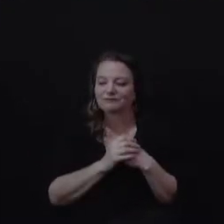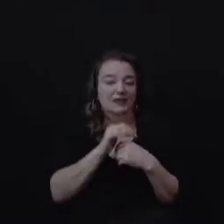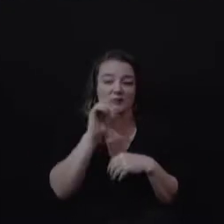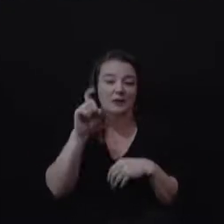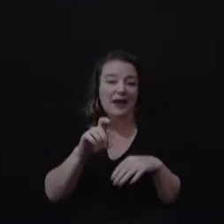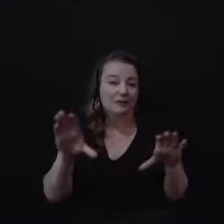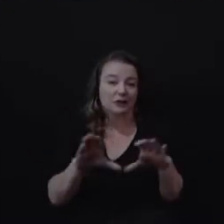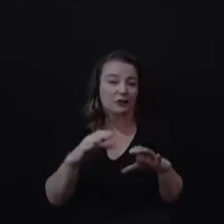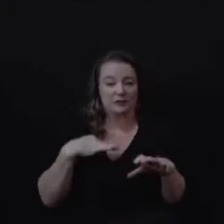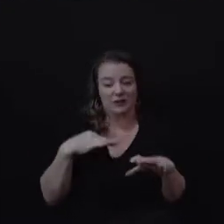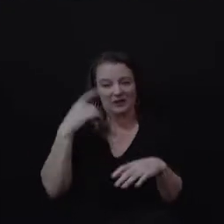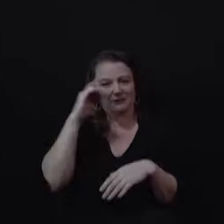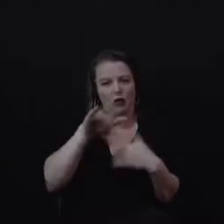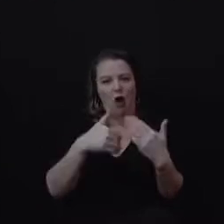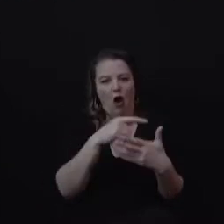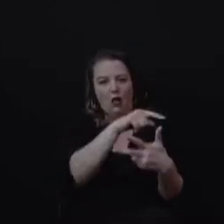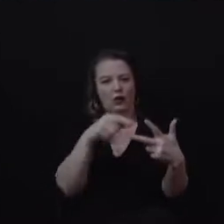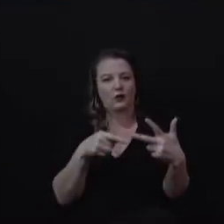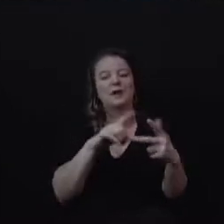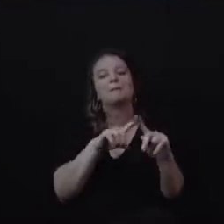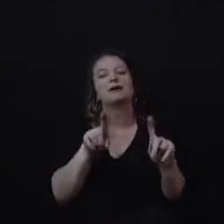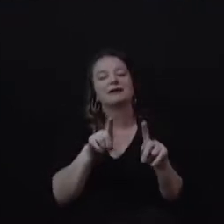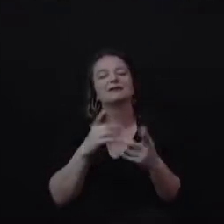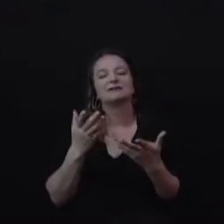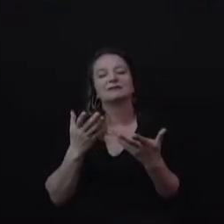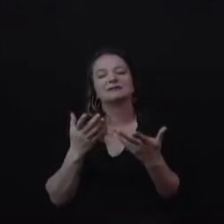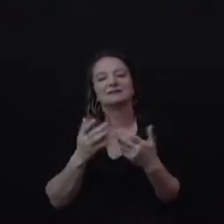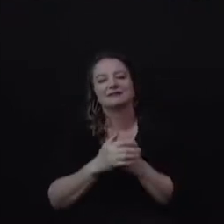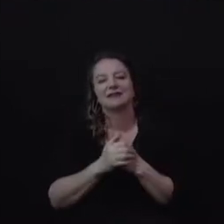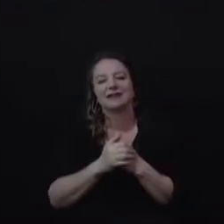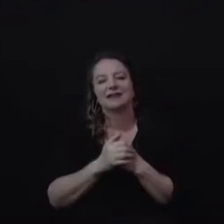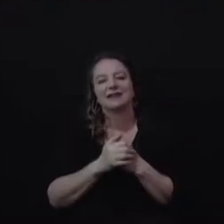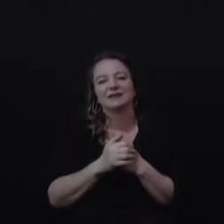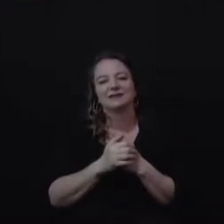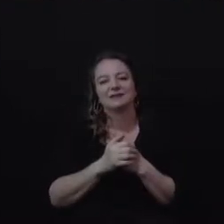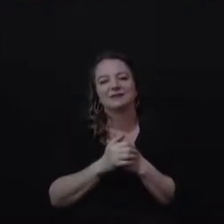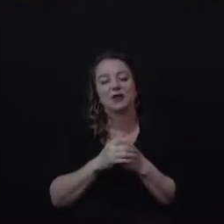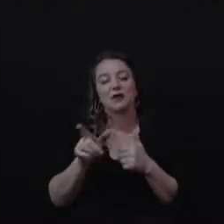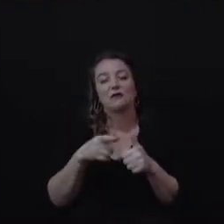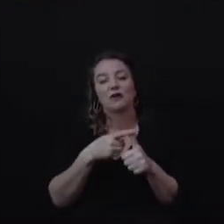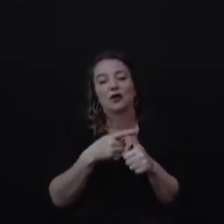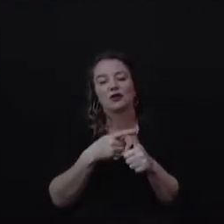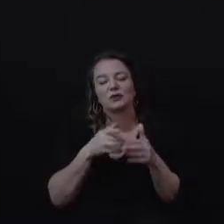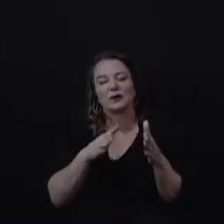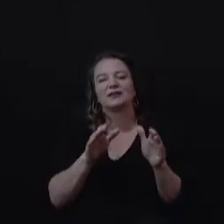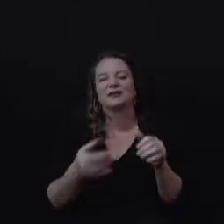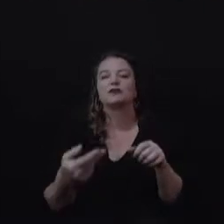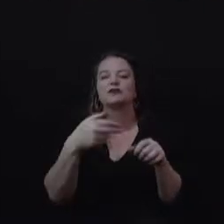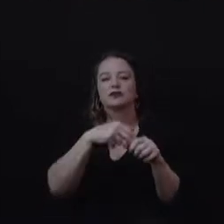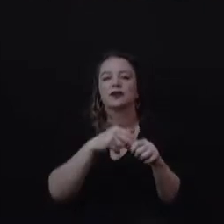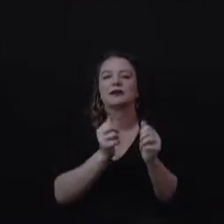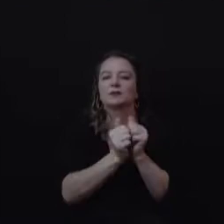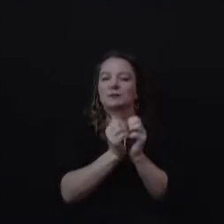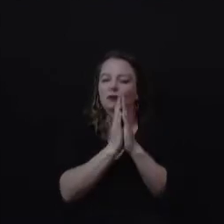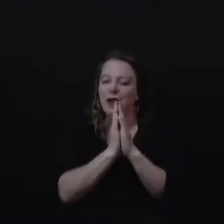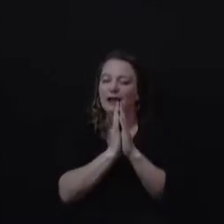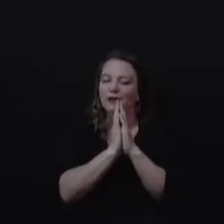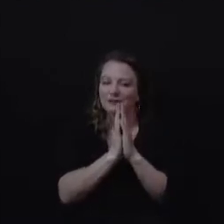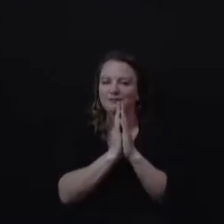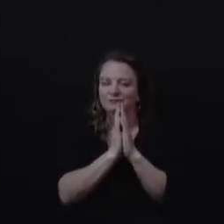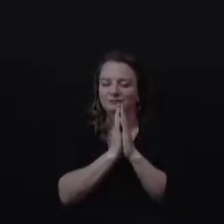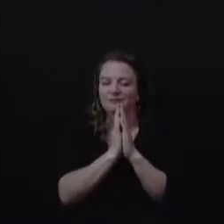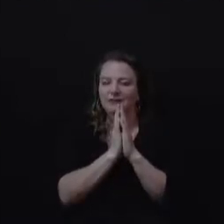three, but if you want to, then you just get an extra high five from me. So the first way is to join us through prayer. So